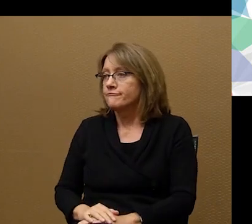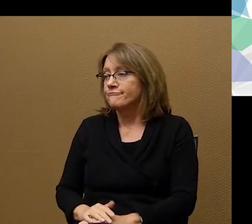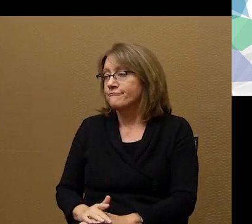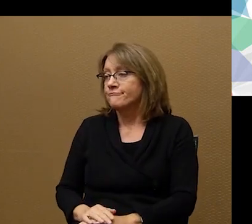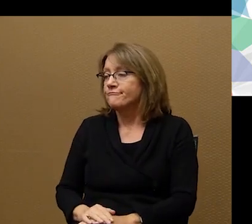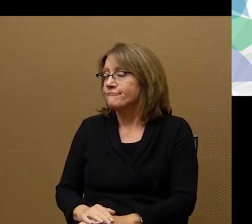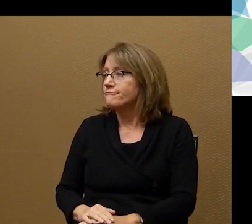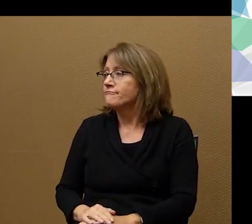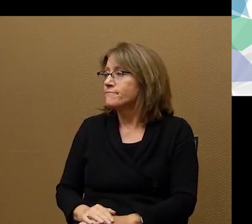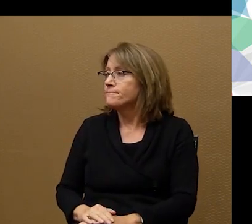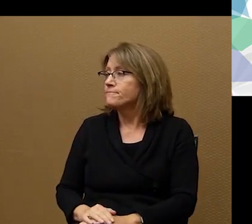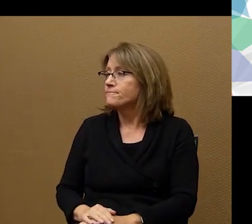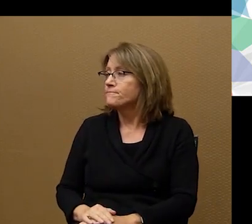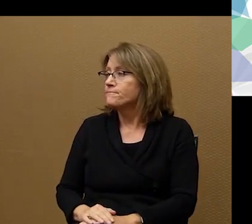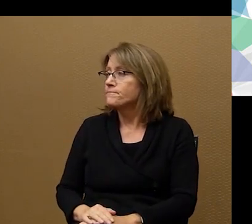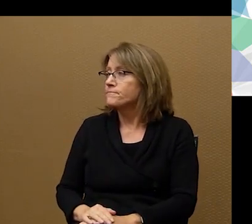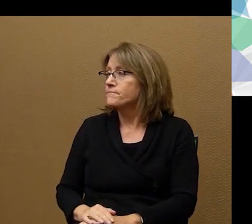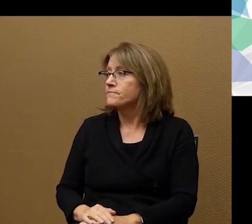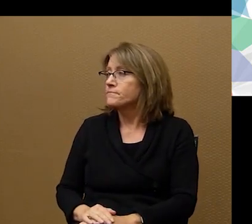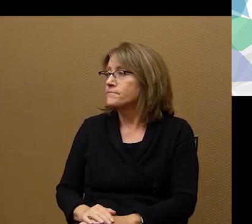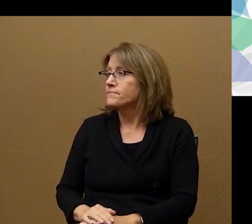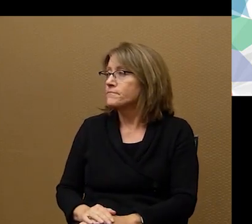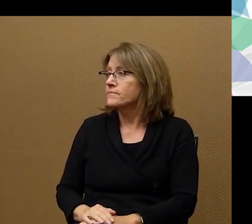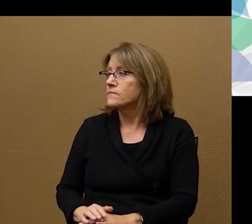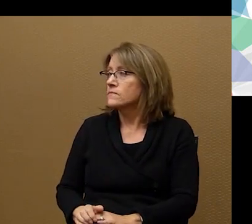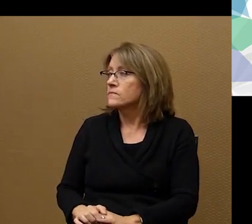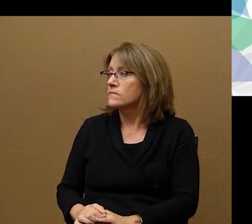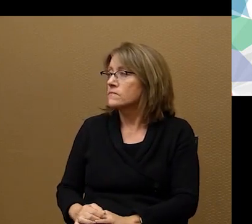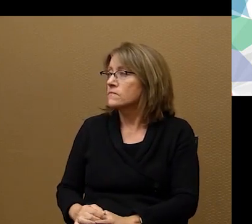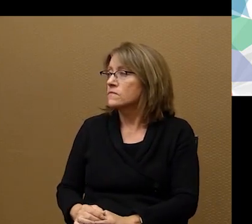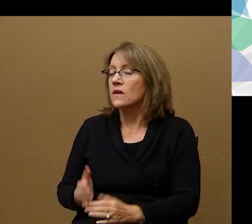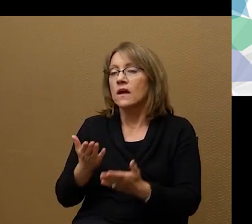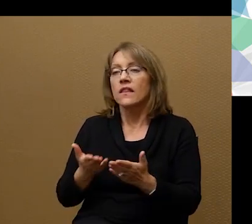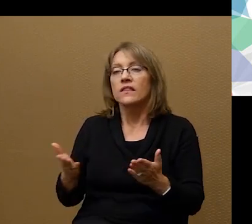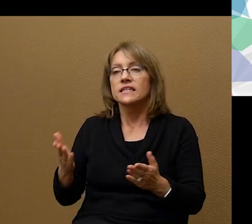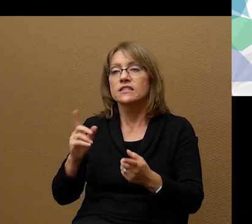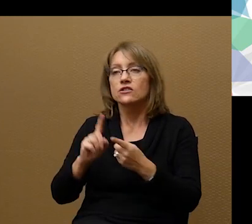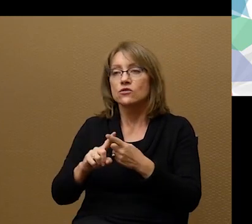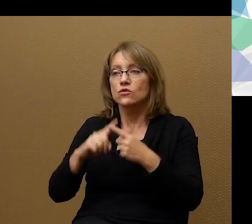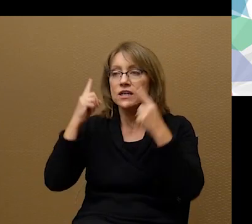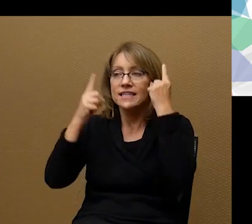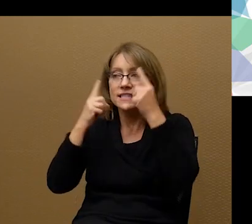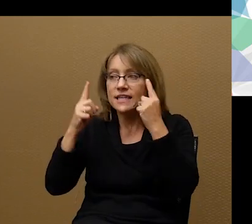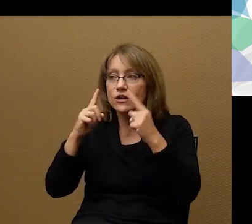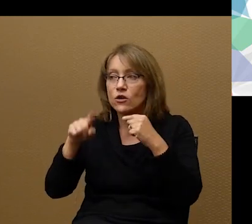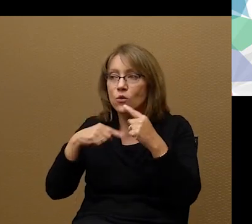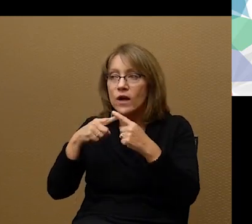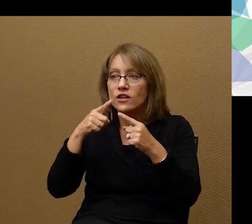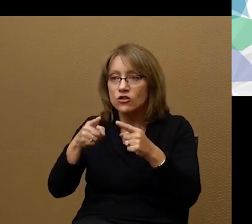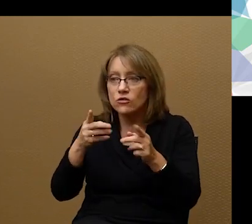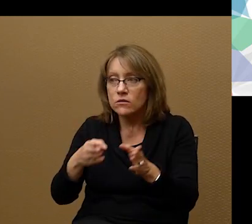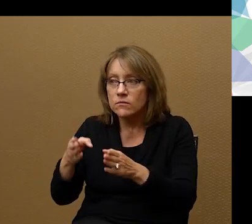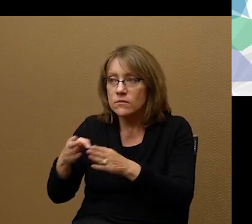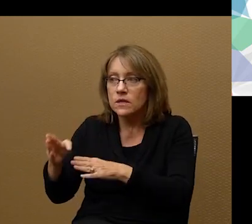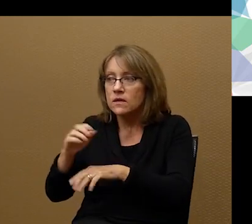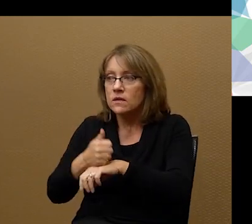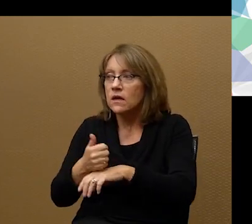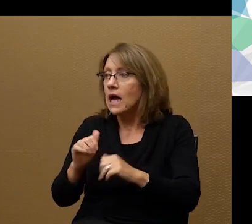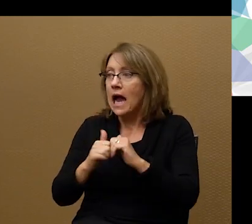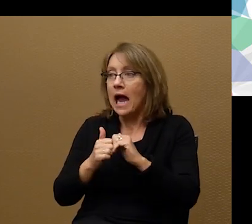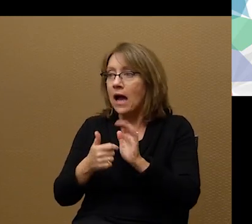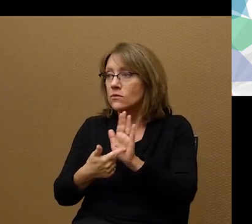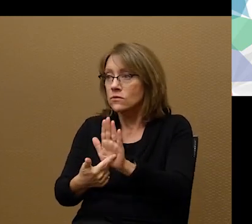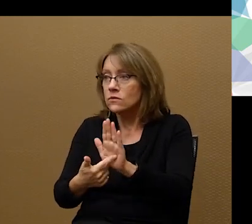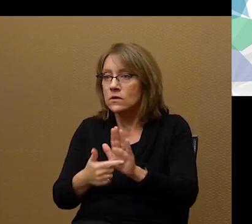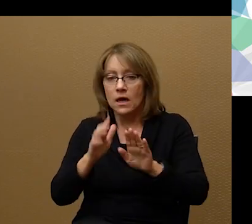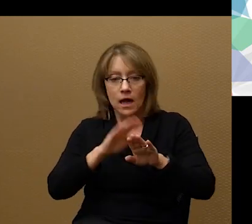So what to consider when you're implementing this? How you represent it. Is it on a wall? Is that